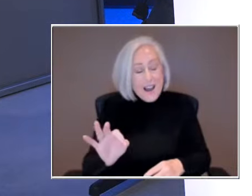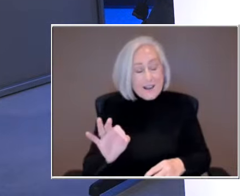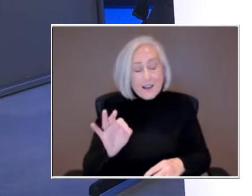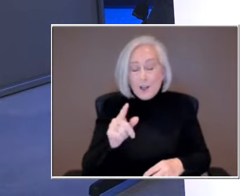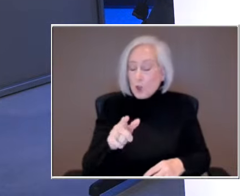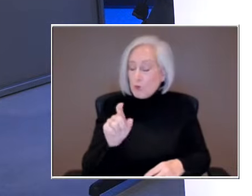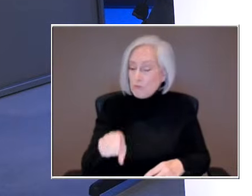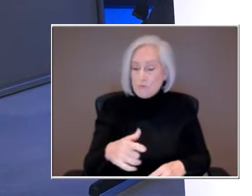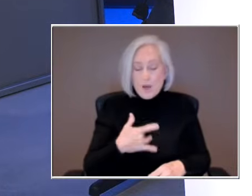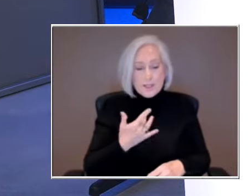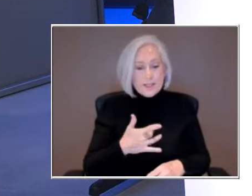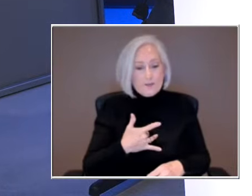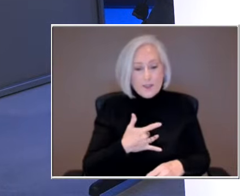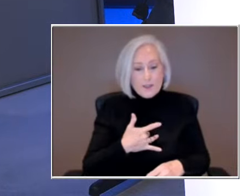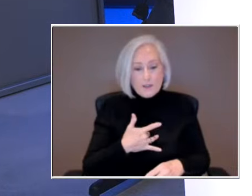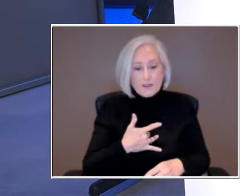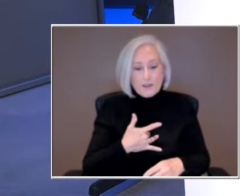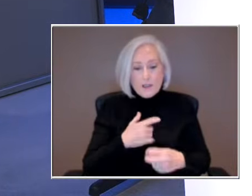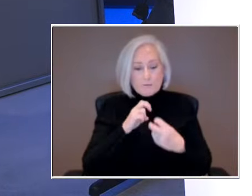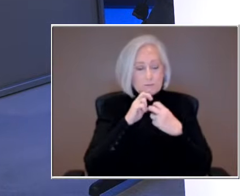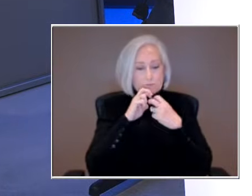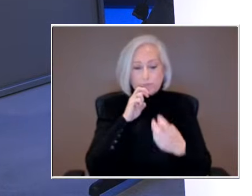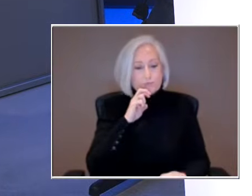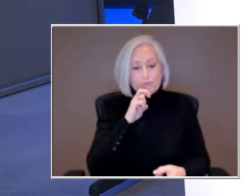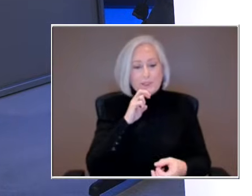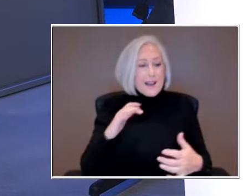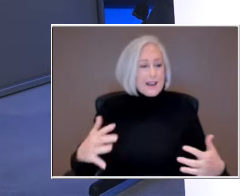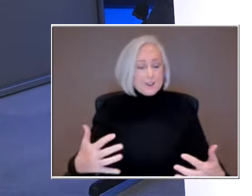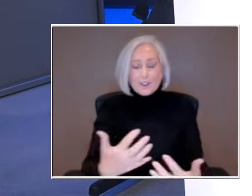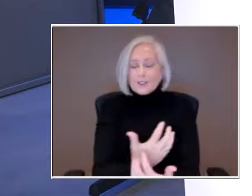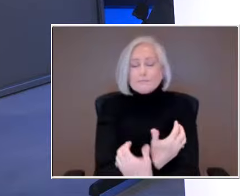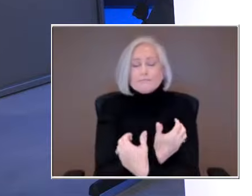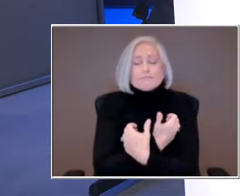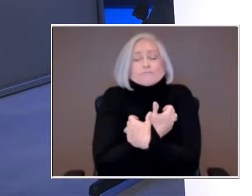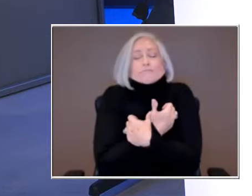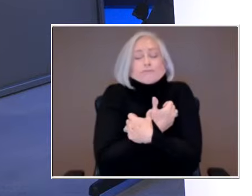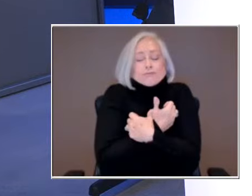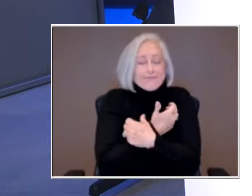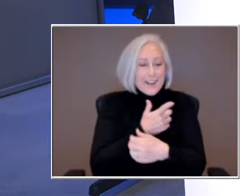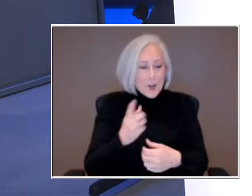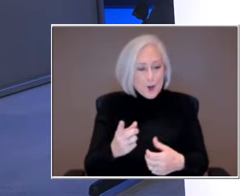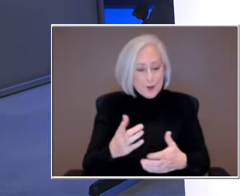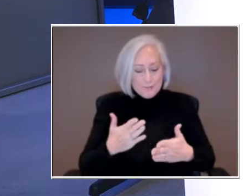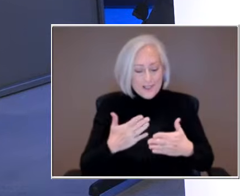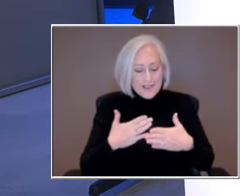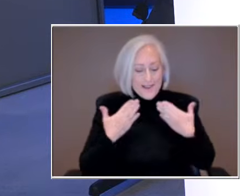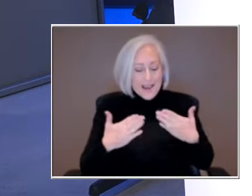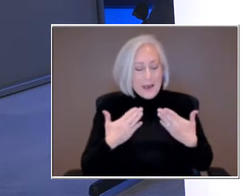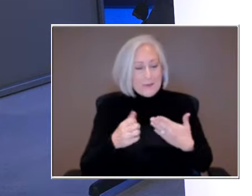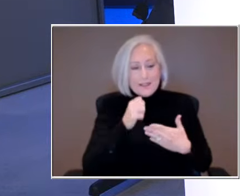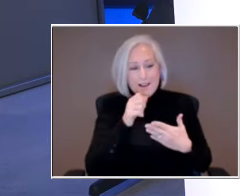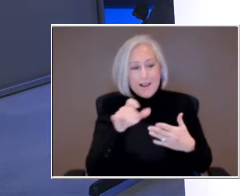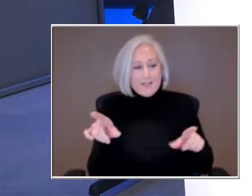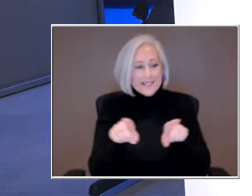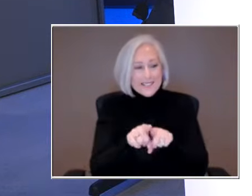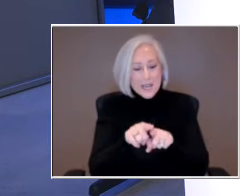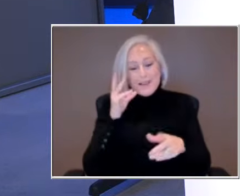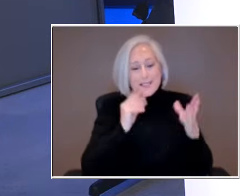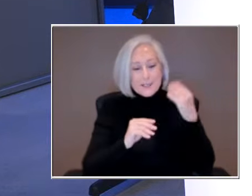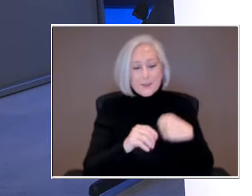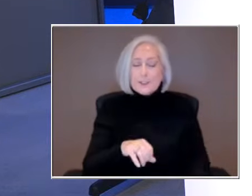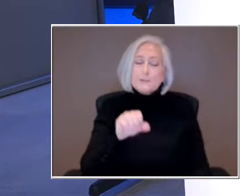feel, you must just want to wrap your arms around her all the time and be so thankful that she doesn't have that same journey. very much so, Yeah.